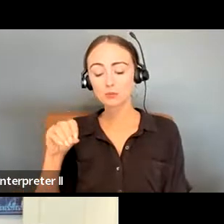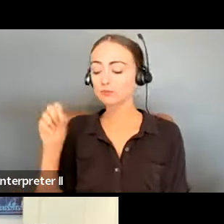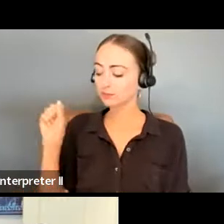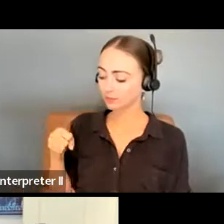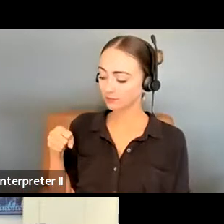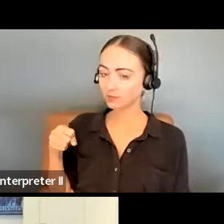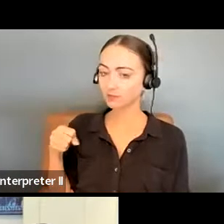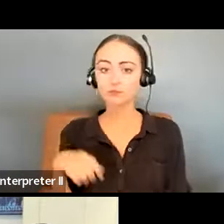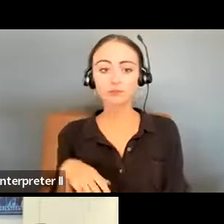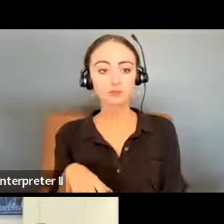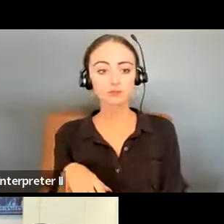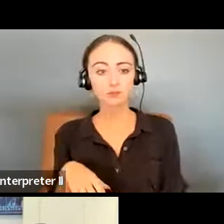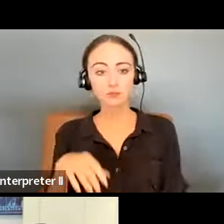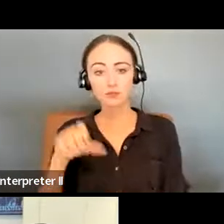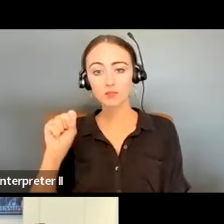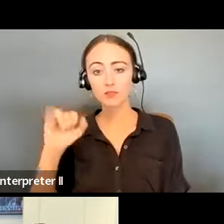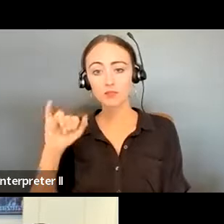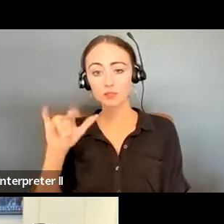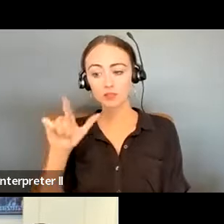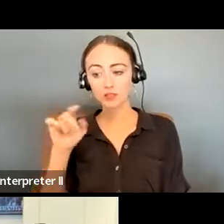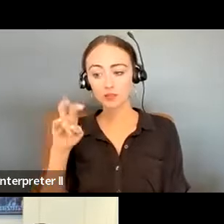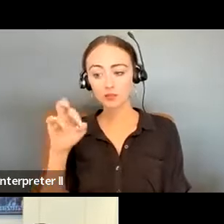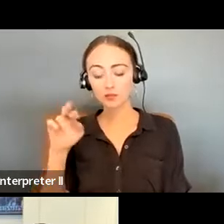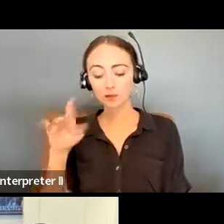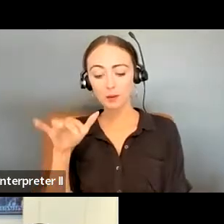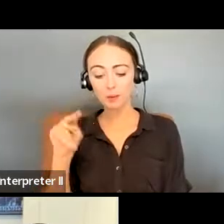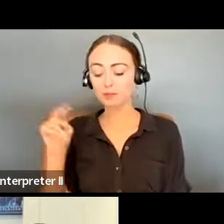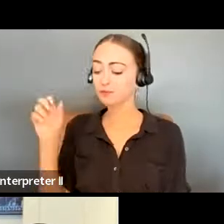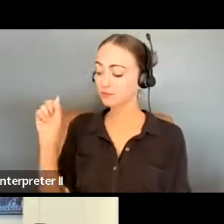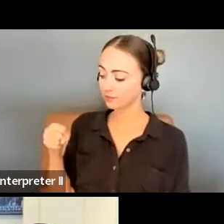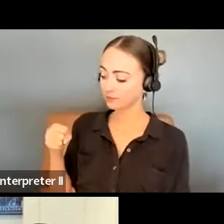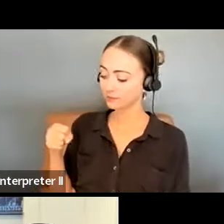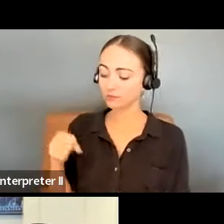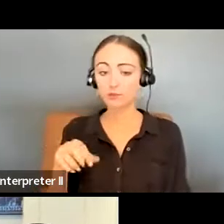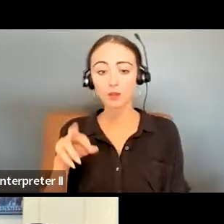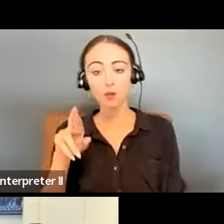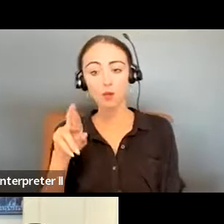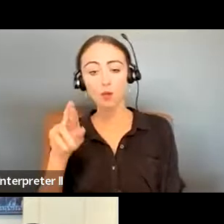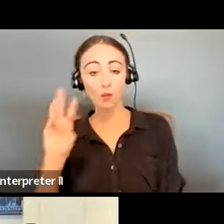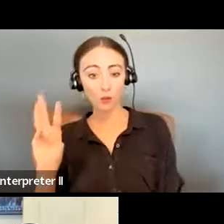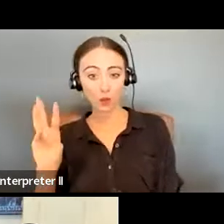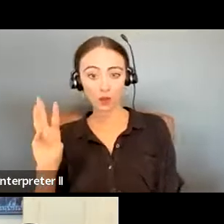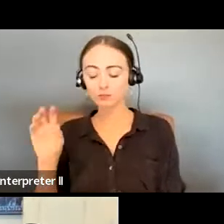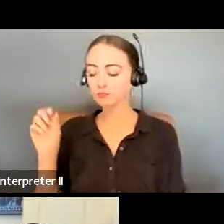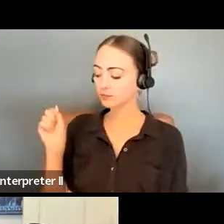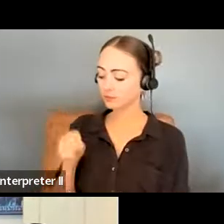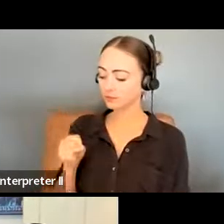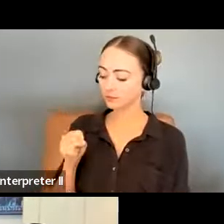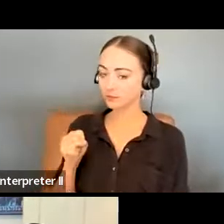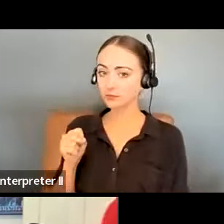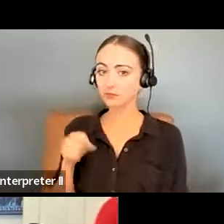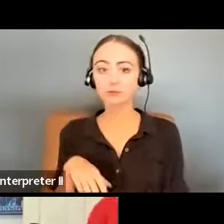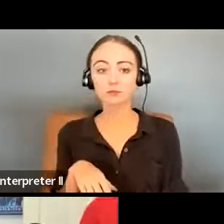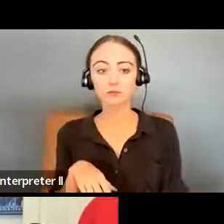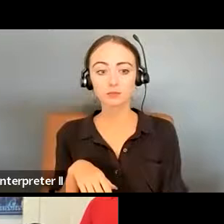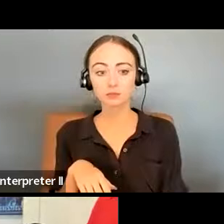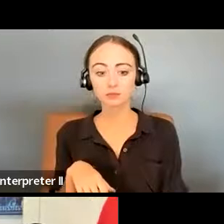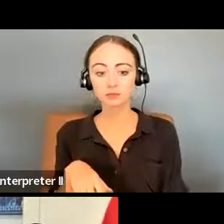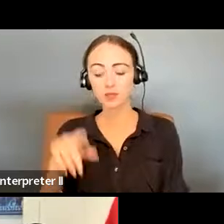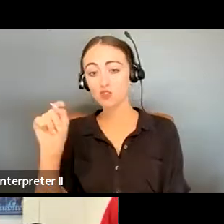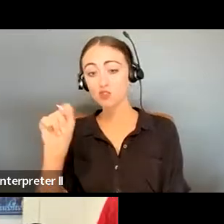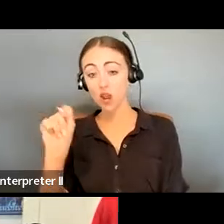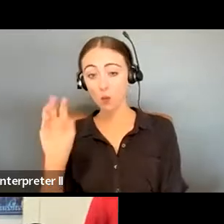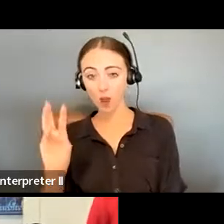Councilmember Pinto votes yes. Councilmember Silverman. Yes. Councilmember Silverman votes yes. Councilmember Robert White. Yes. Councilmember Robert White votes yes. Councilmember Trayon